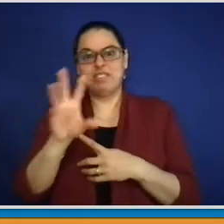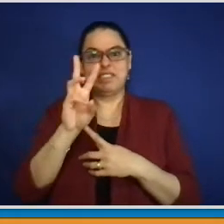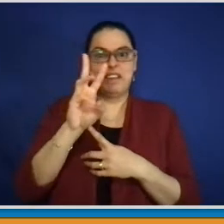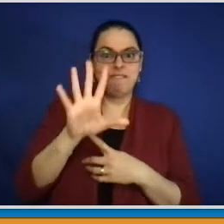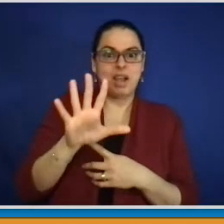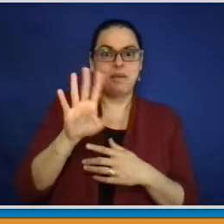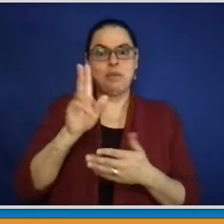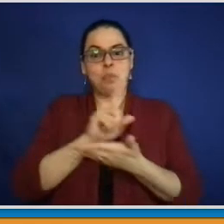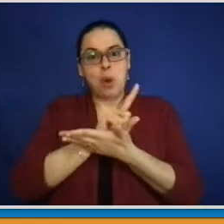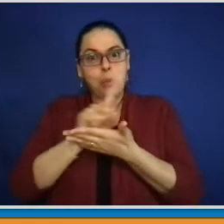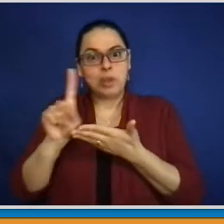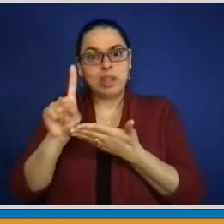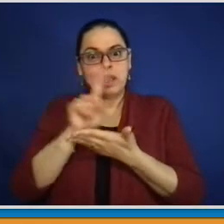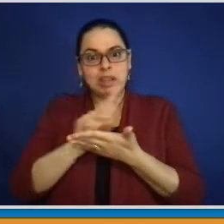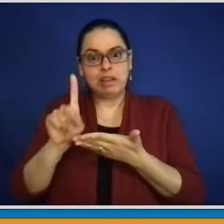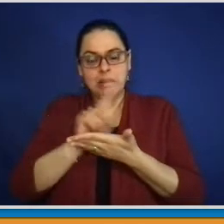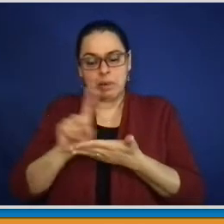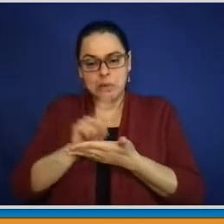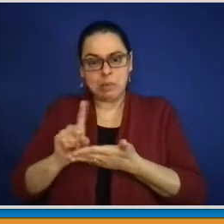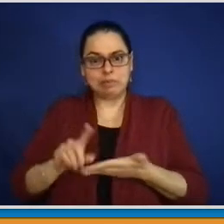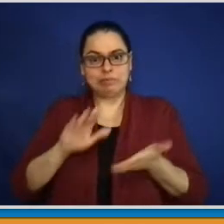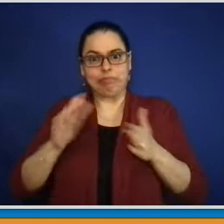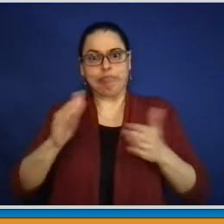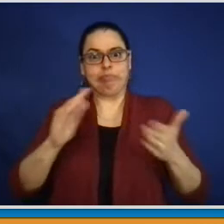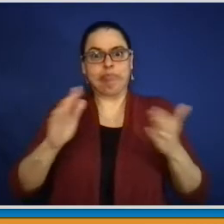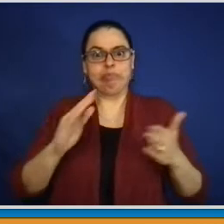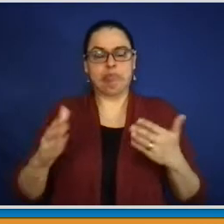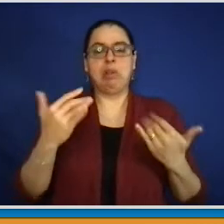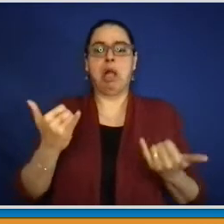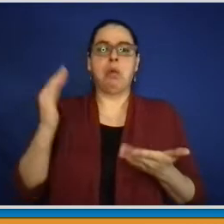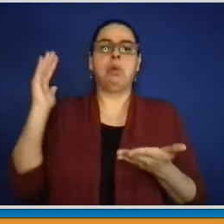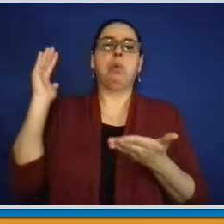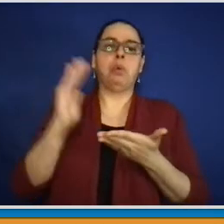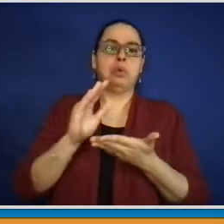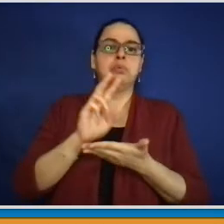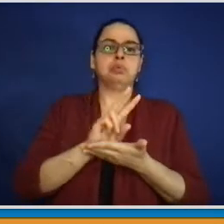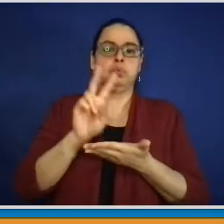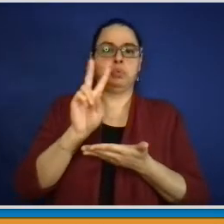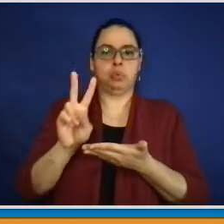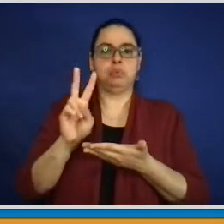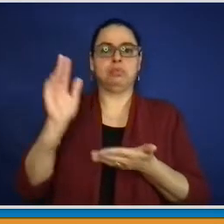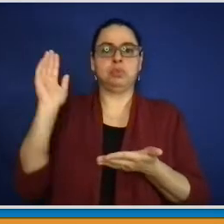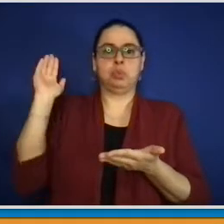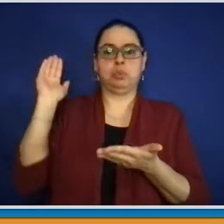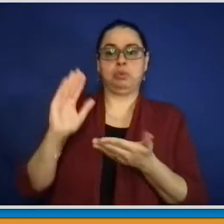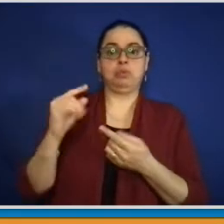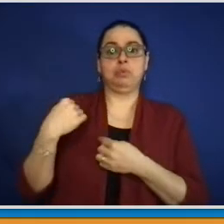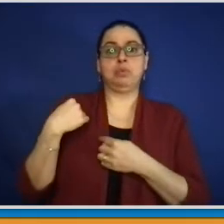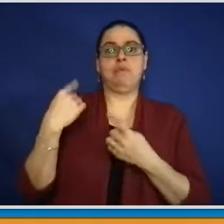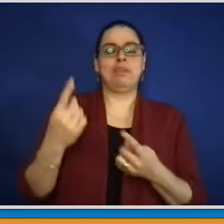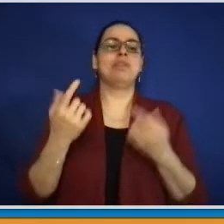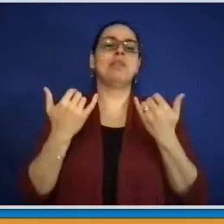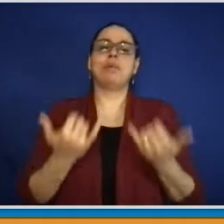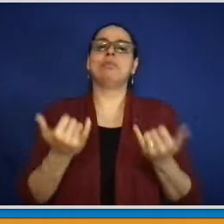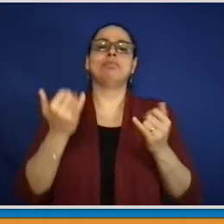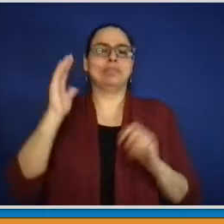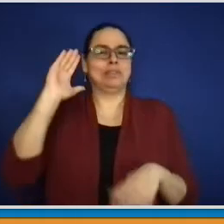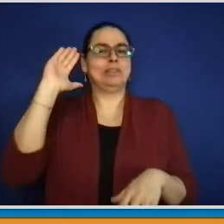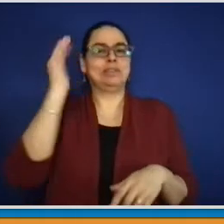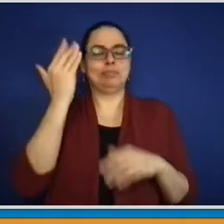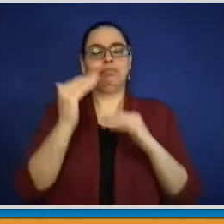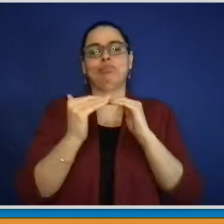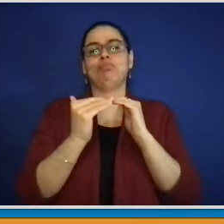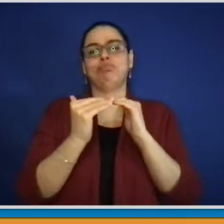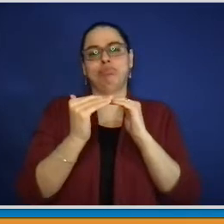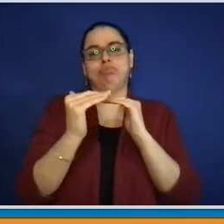point where the numbers are flattening out, and we'll see what the next couple of weeks represent. At some point, the rise in the vaccination